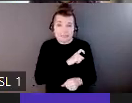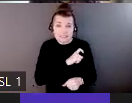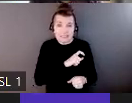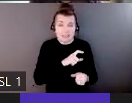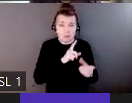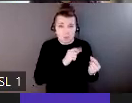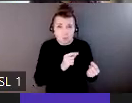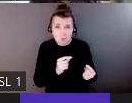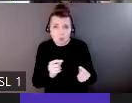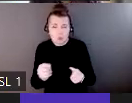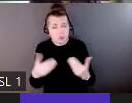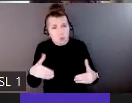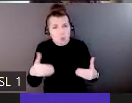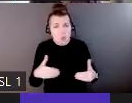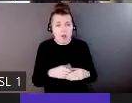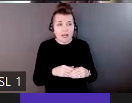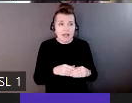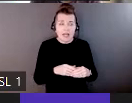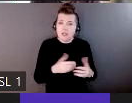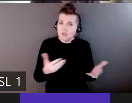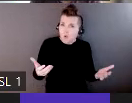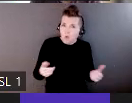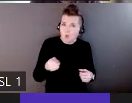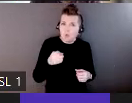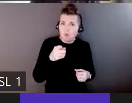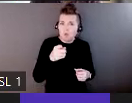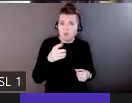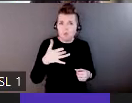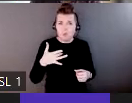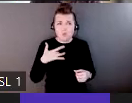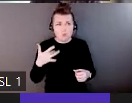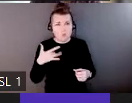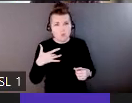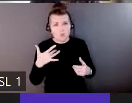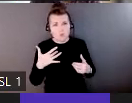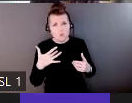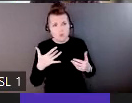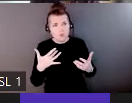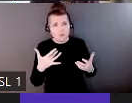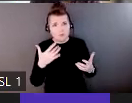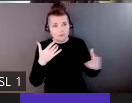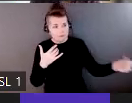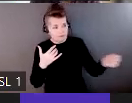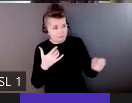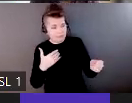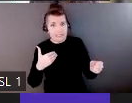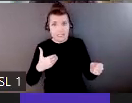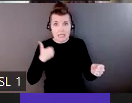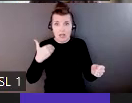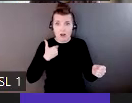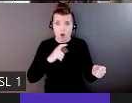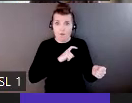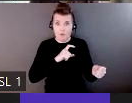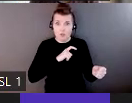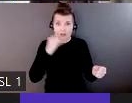you feel what's going to be needed for new officers, young officers starting out in this role?